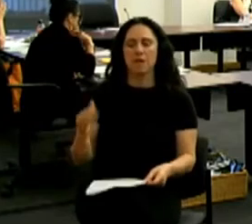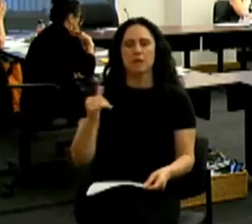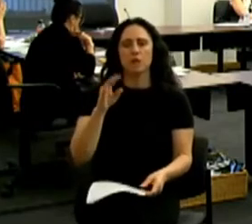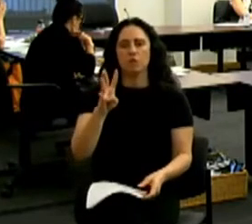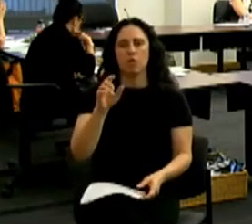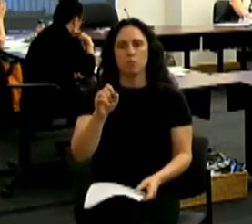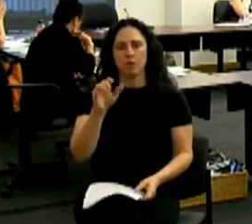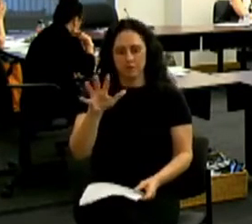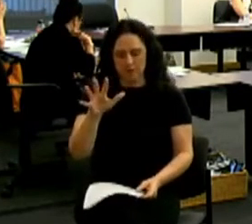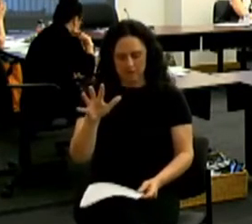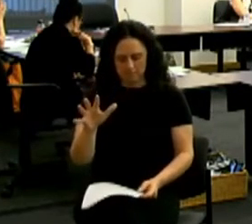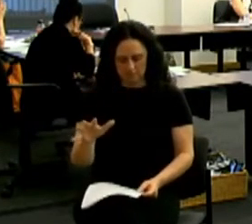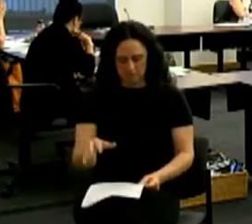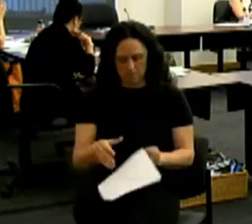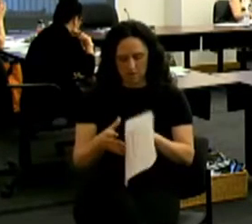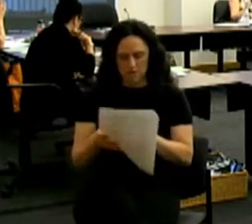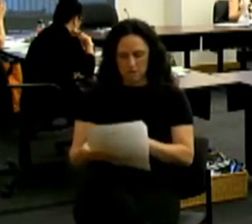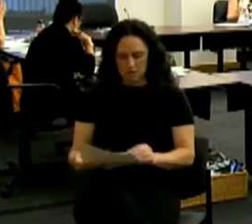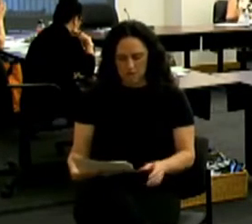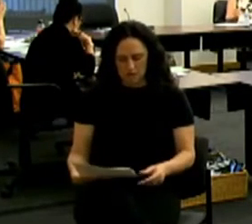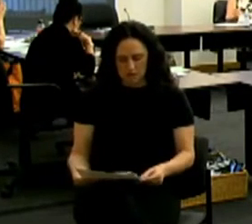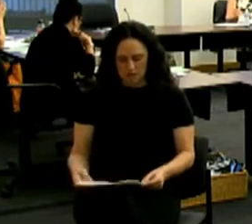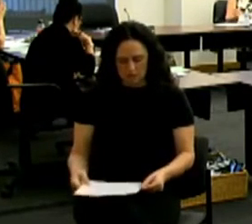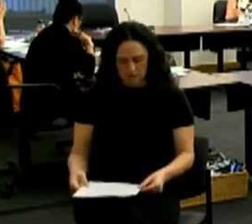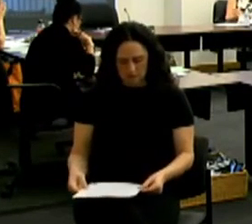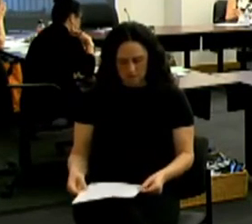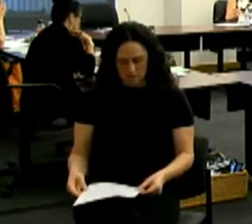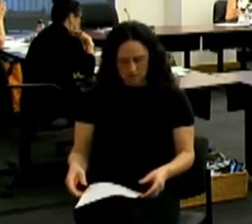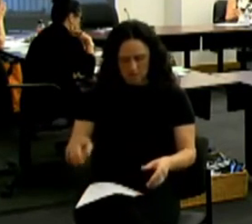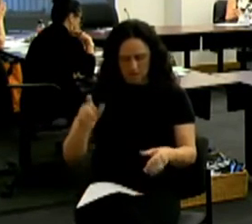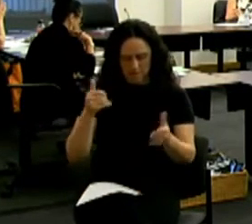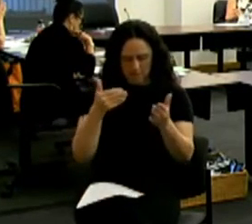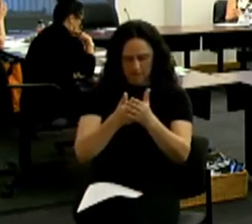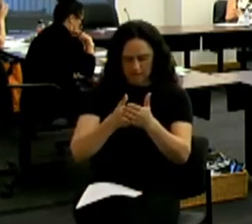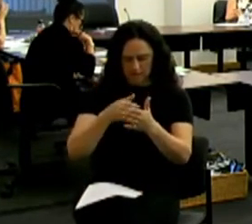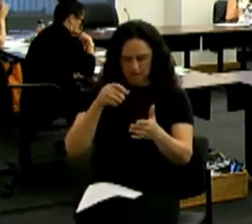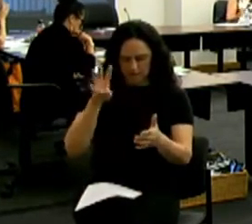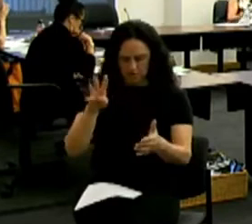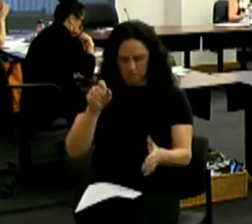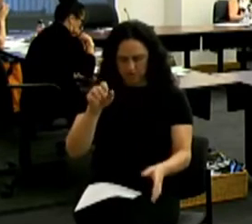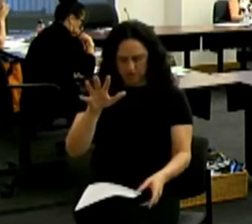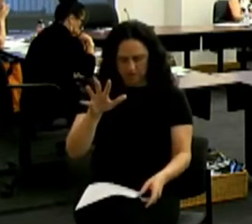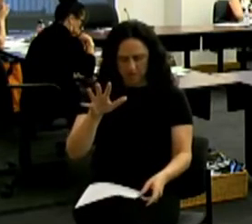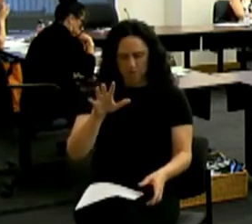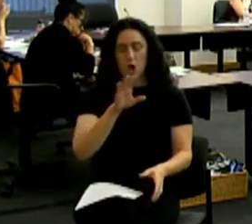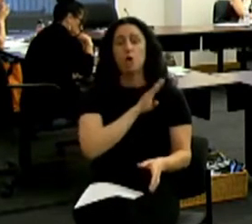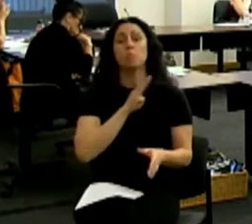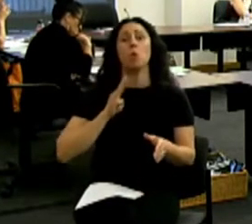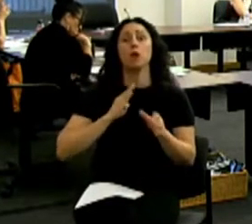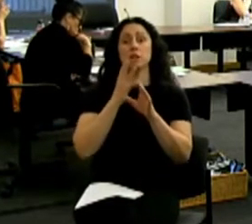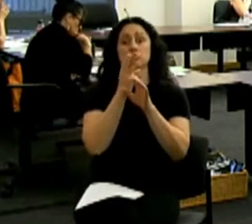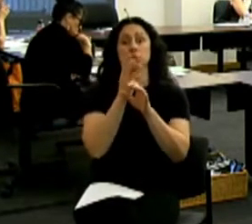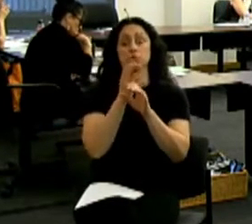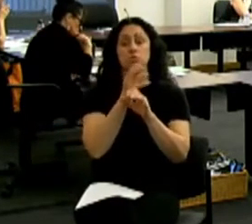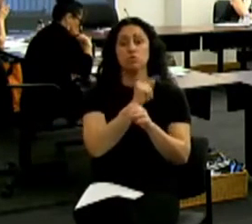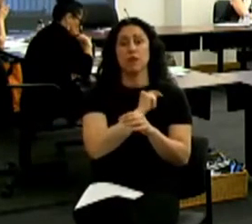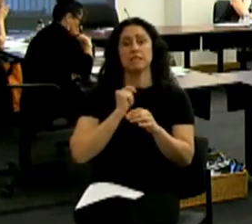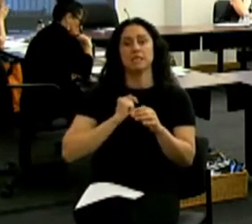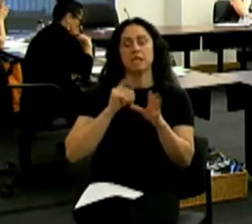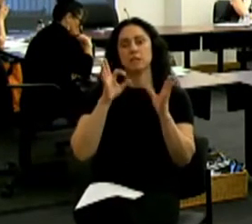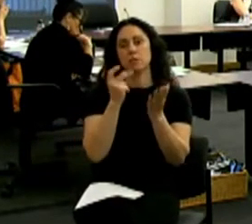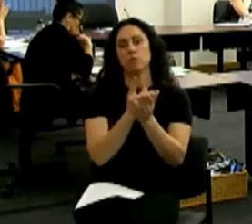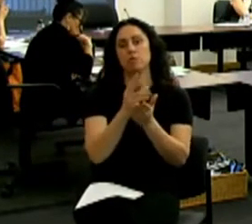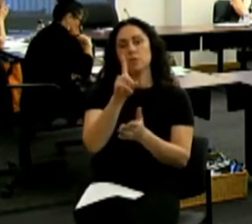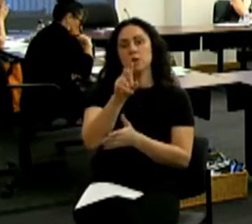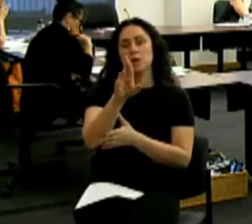at 4.5. We have to address this, 4.5, right? Correct. Board of Trustees approval of Dresden Nuclear